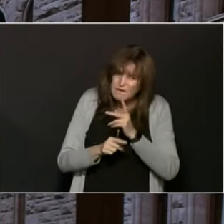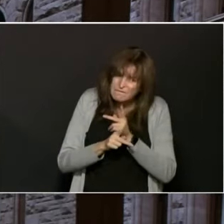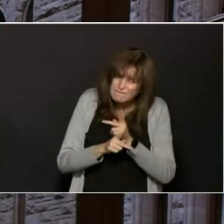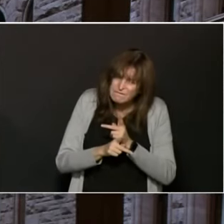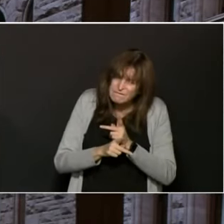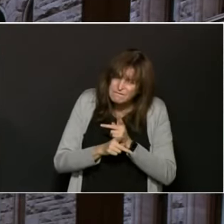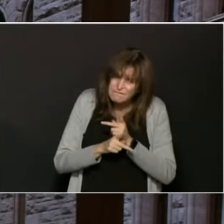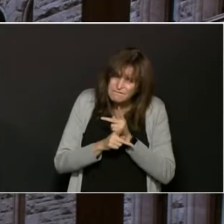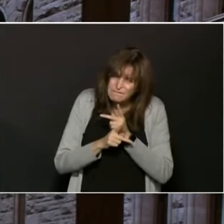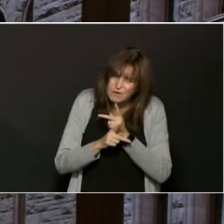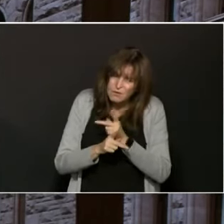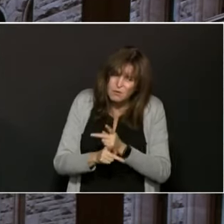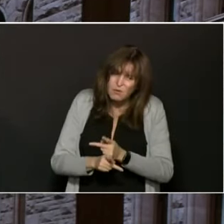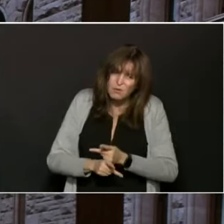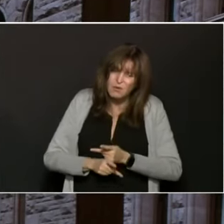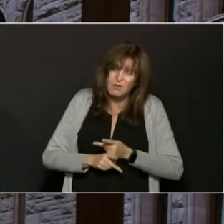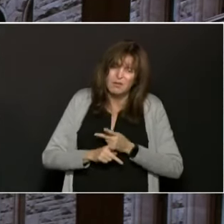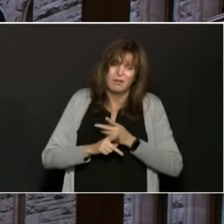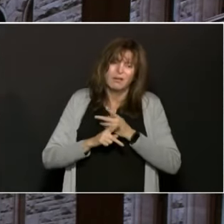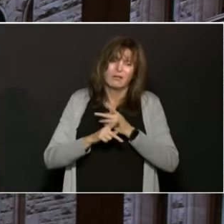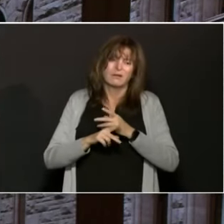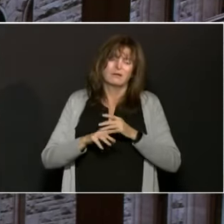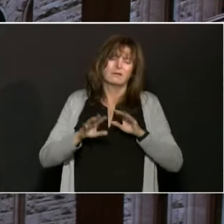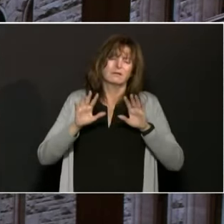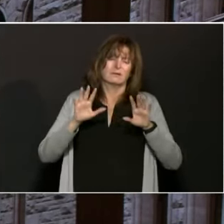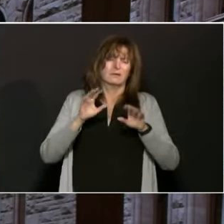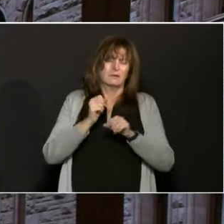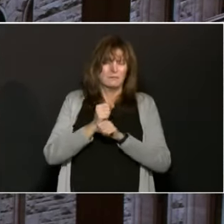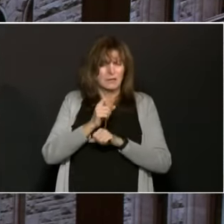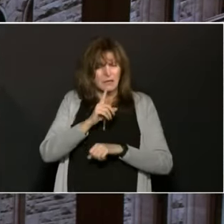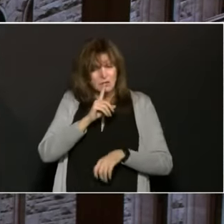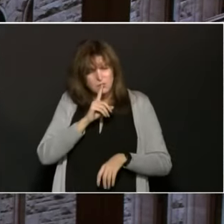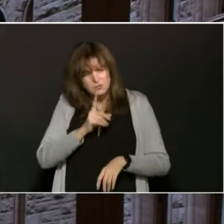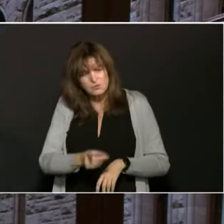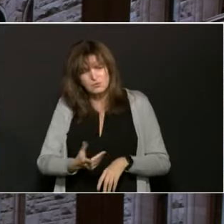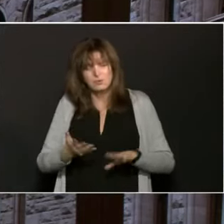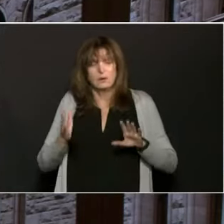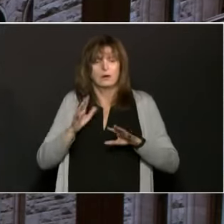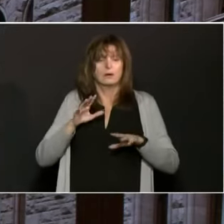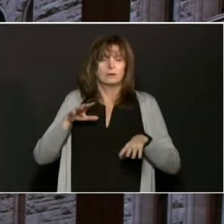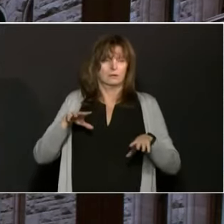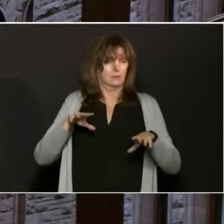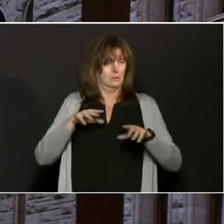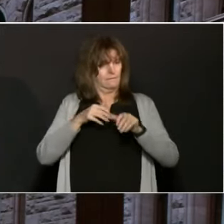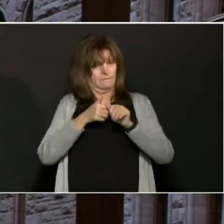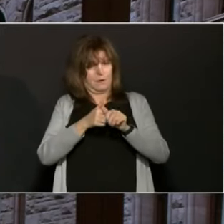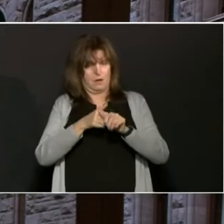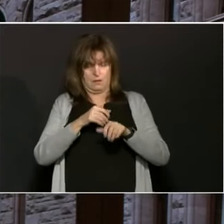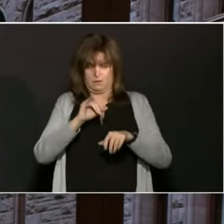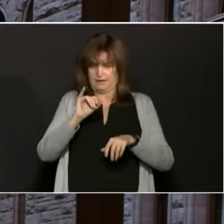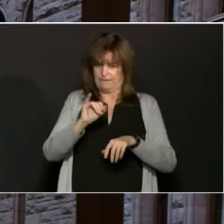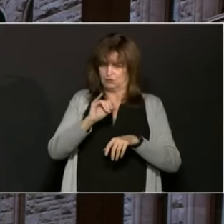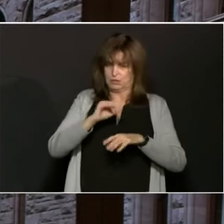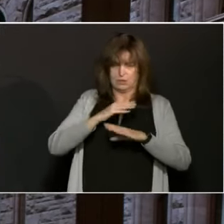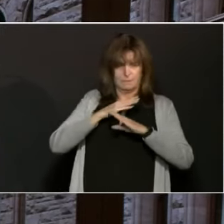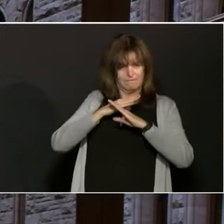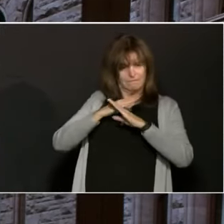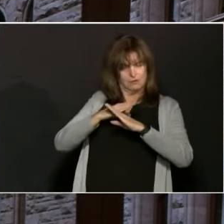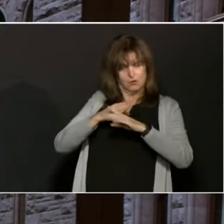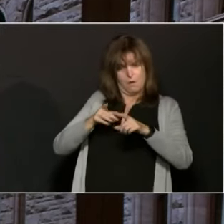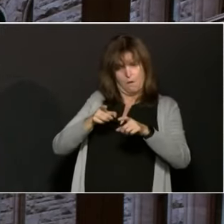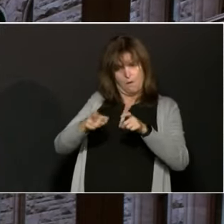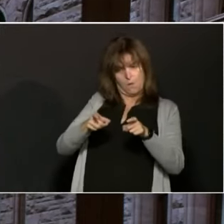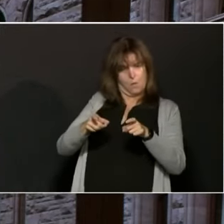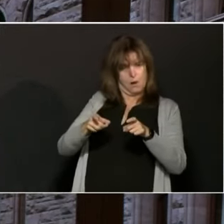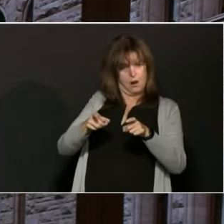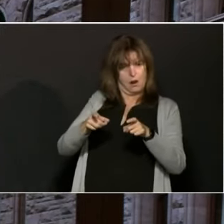that. Everybody's doing the infection prevention control thing really carefully over this time. Still looking at how you maximize